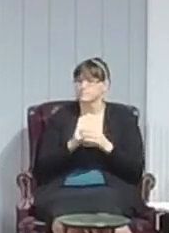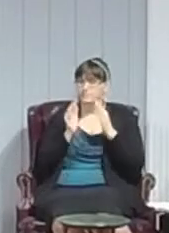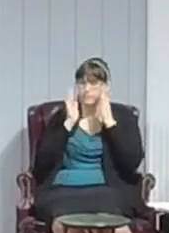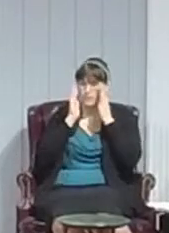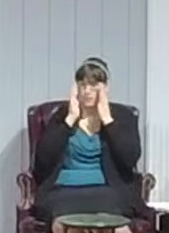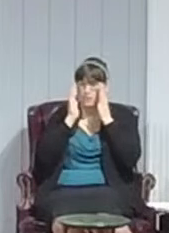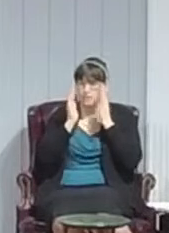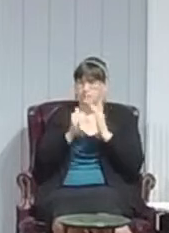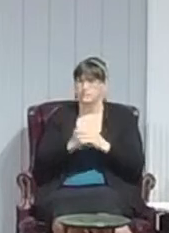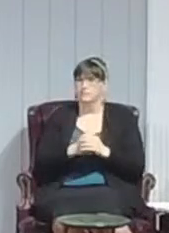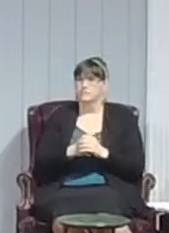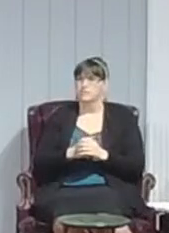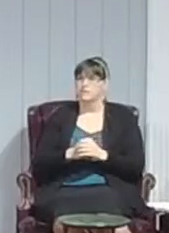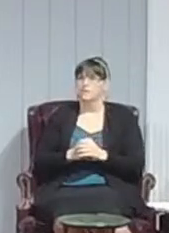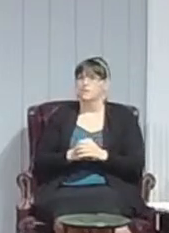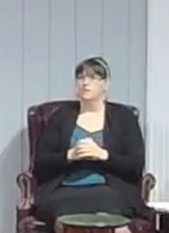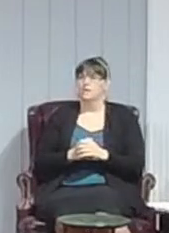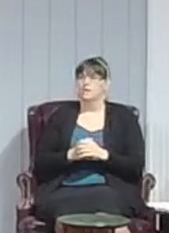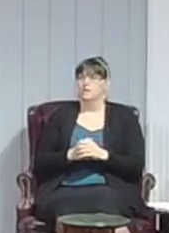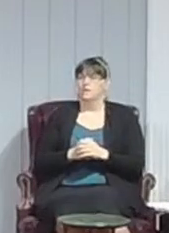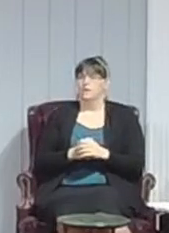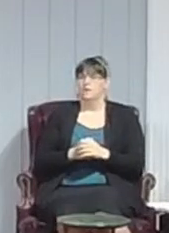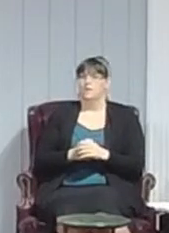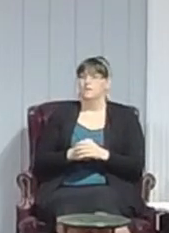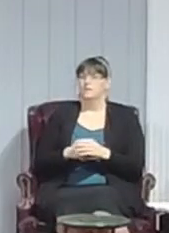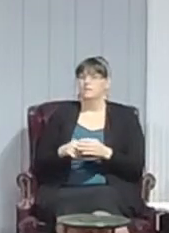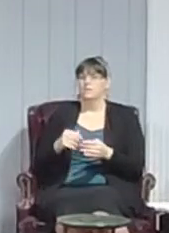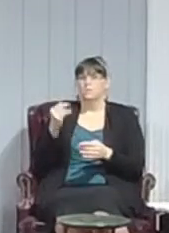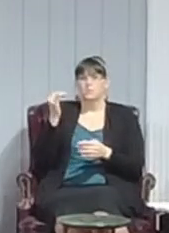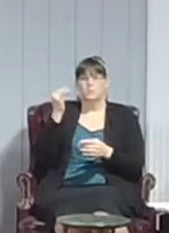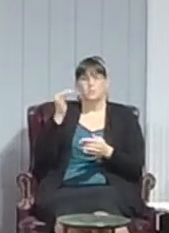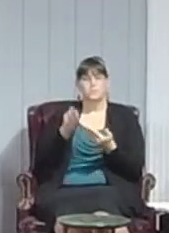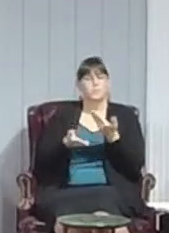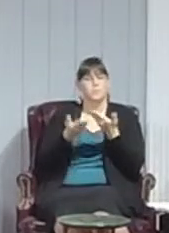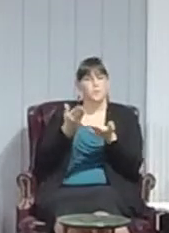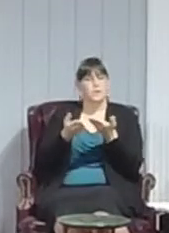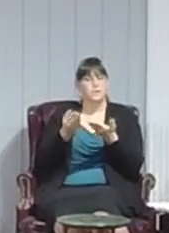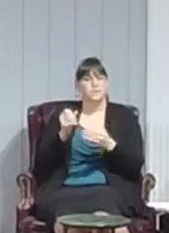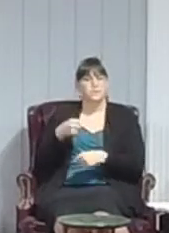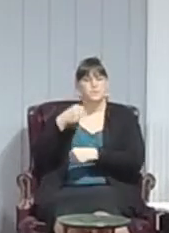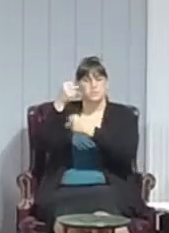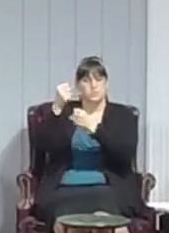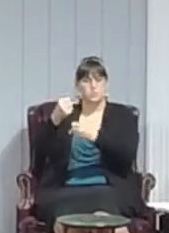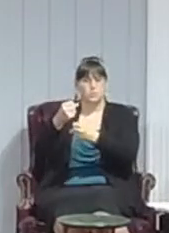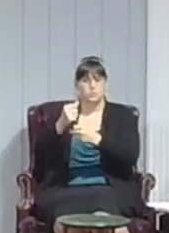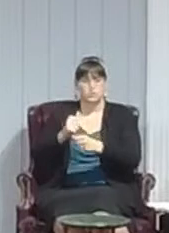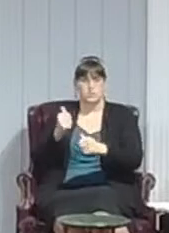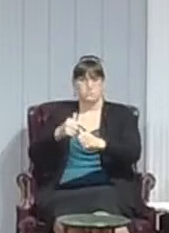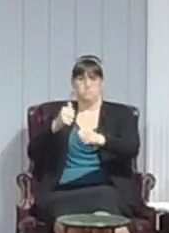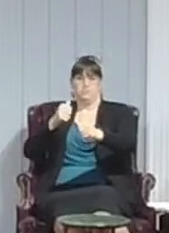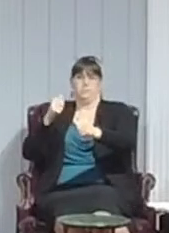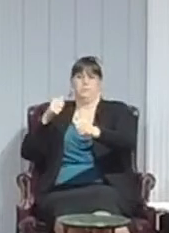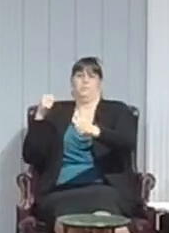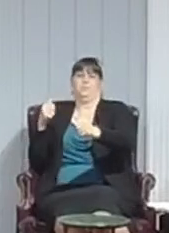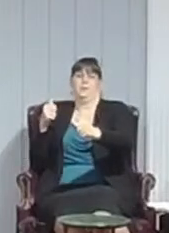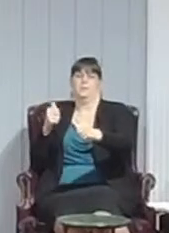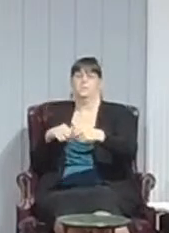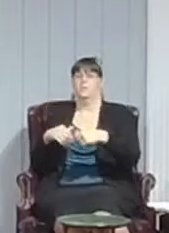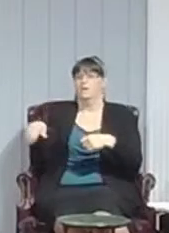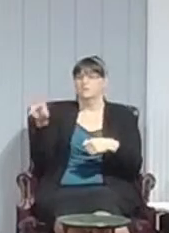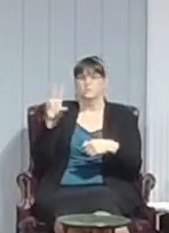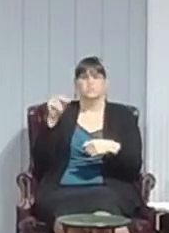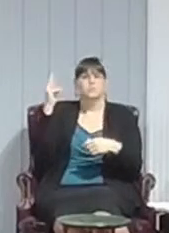time? You know what? For whatever reason, decided, well, you know what? There's no reason. There's a resistance, and there's no reason to get into a